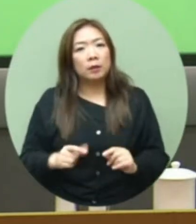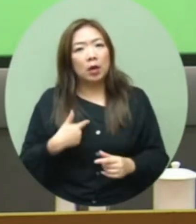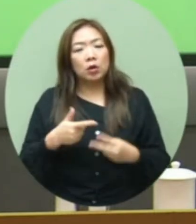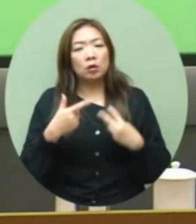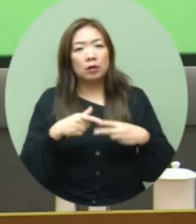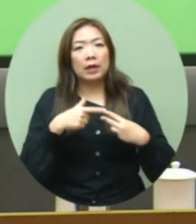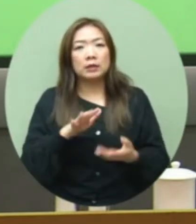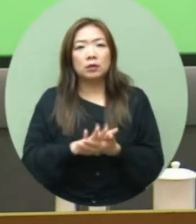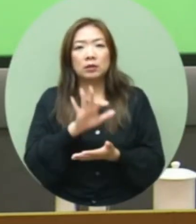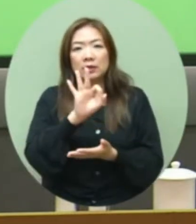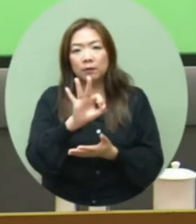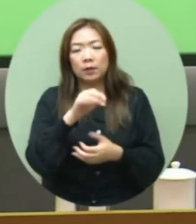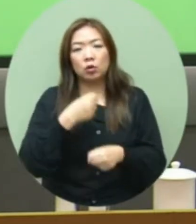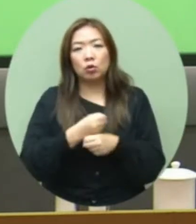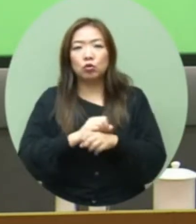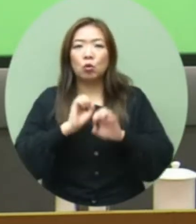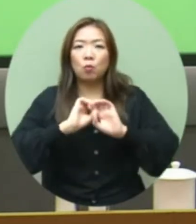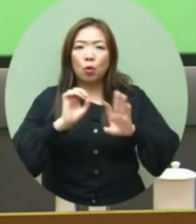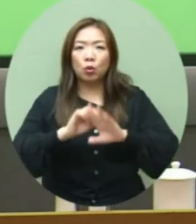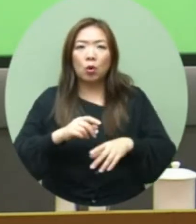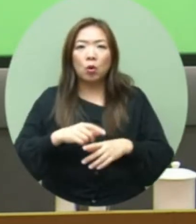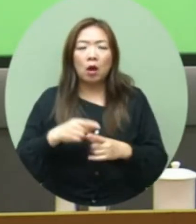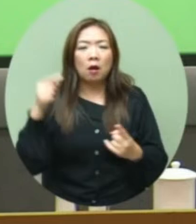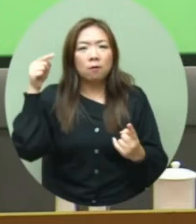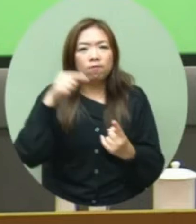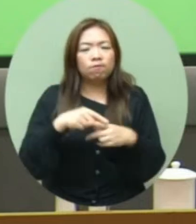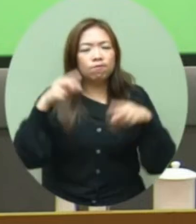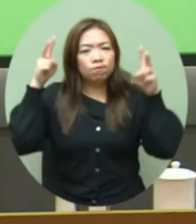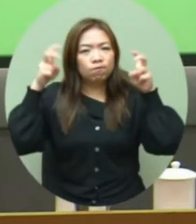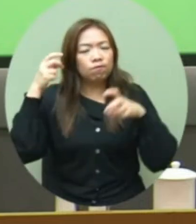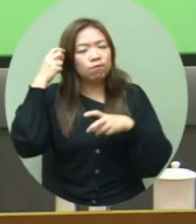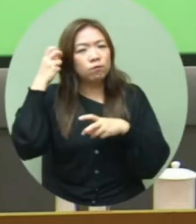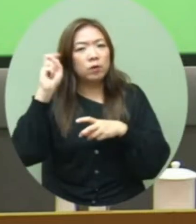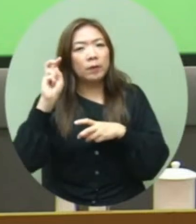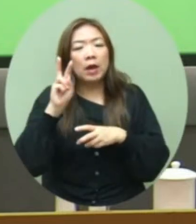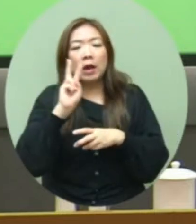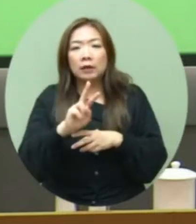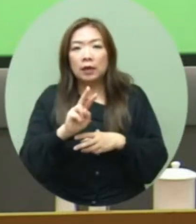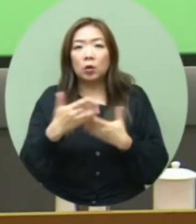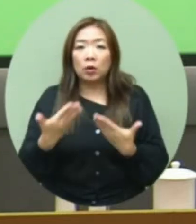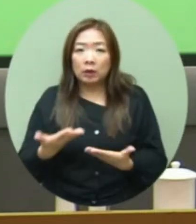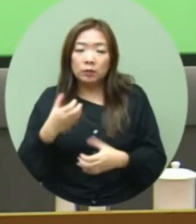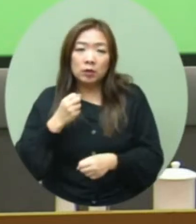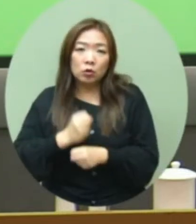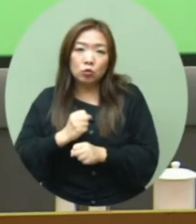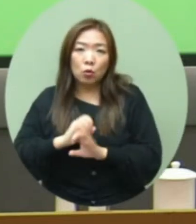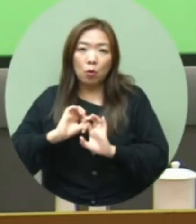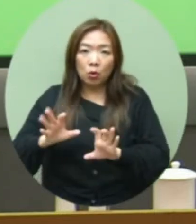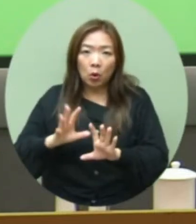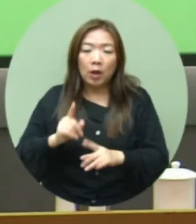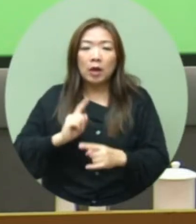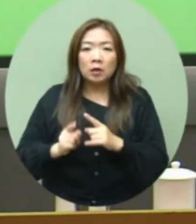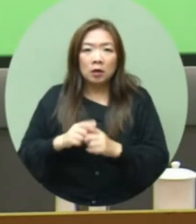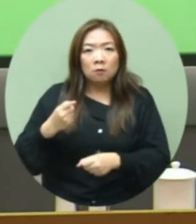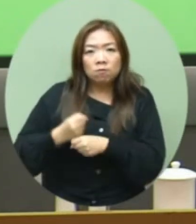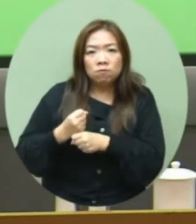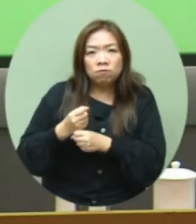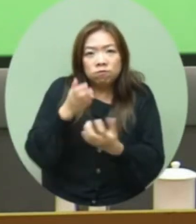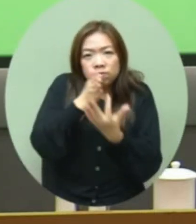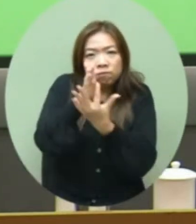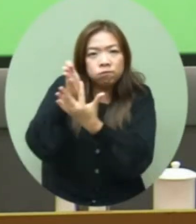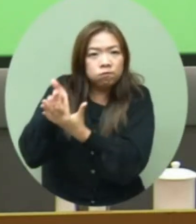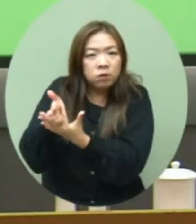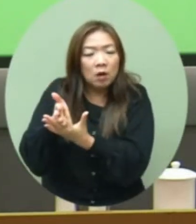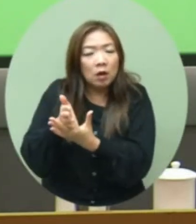be proactive. I'm telling you about the philosophy of my policy addresses over 3 years. This policy address is